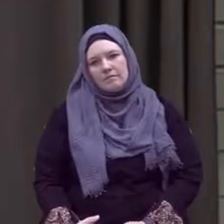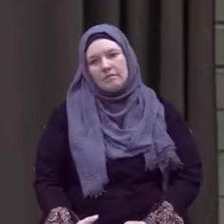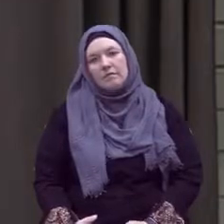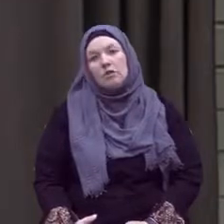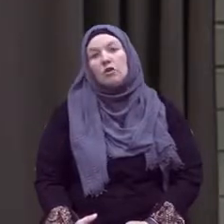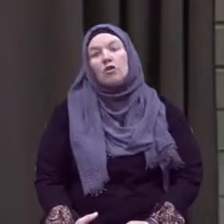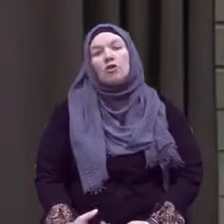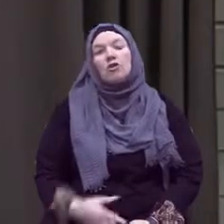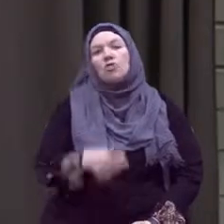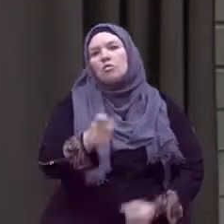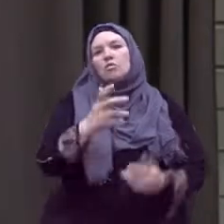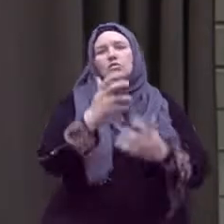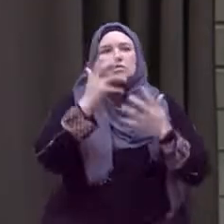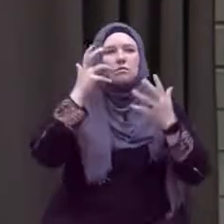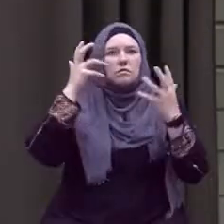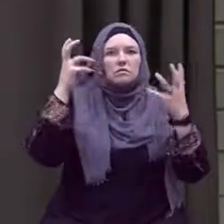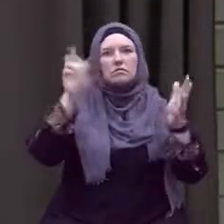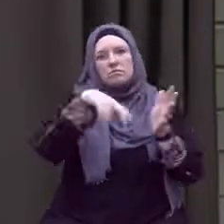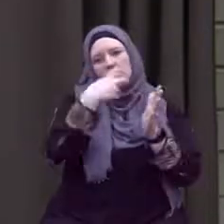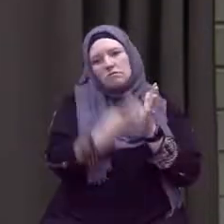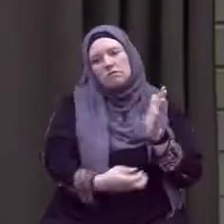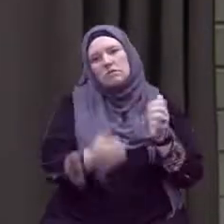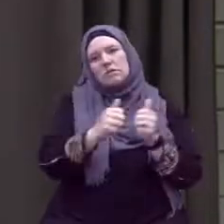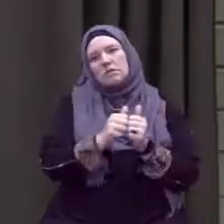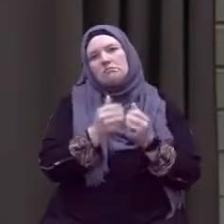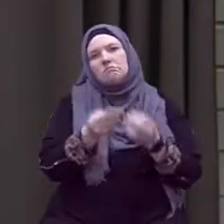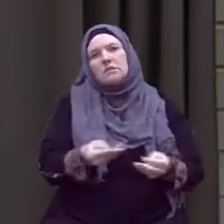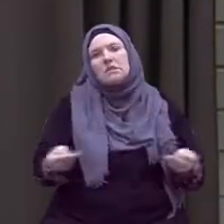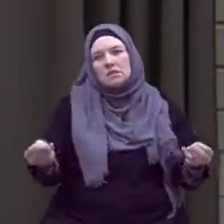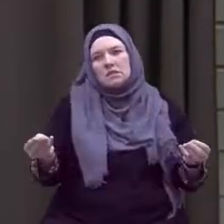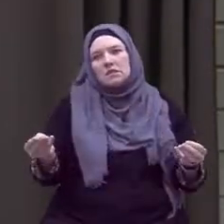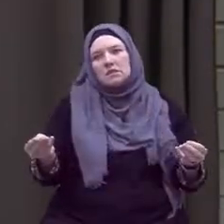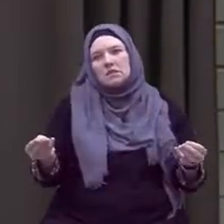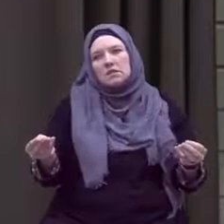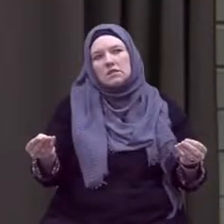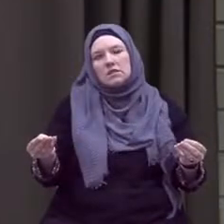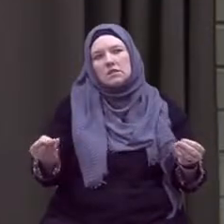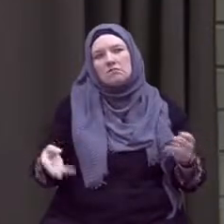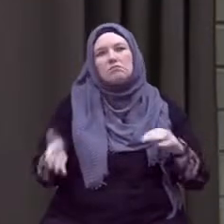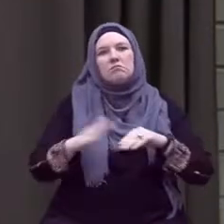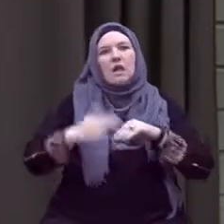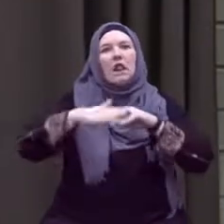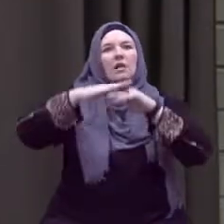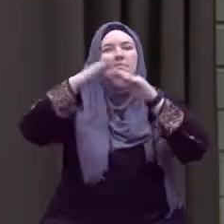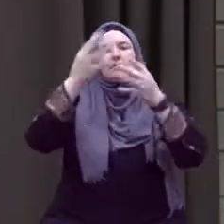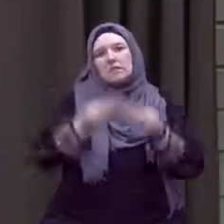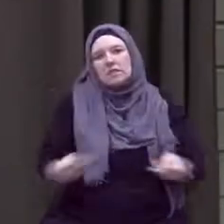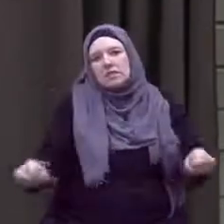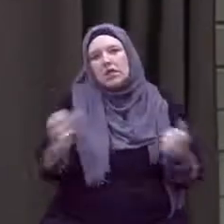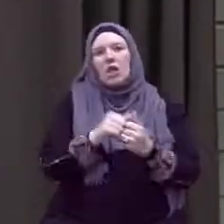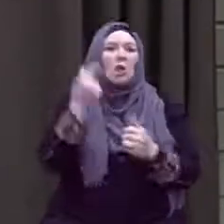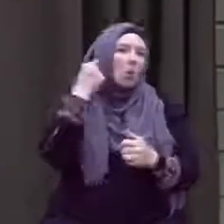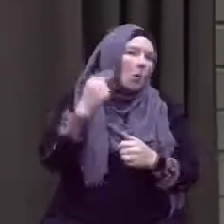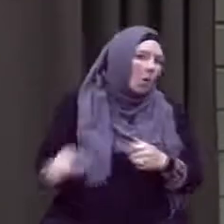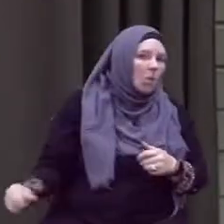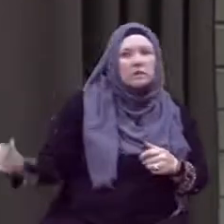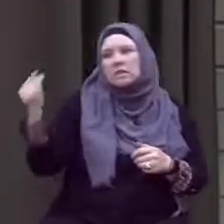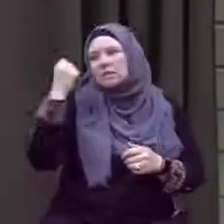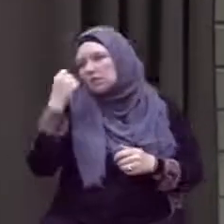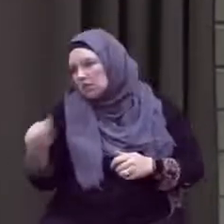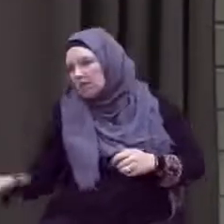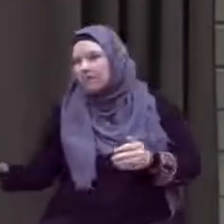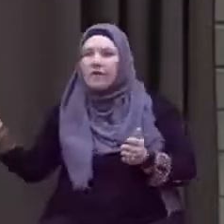You are so much indulged in material, piling up materials and gold and silver and